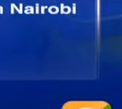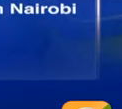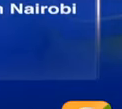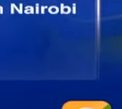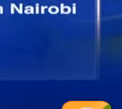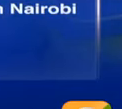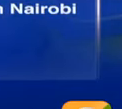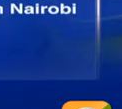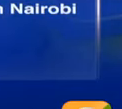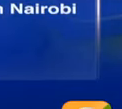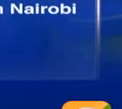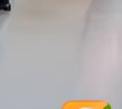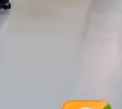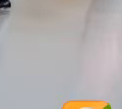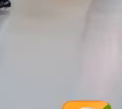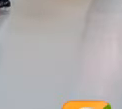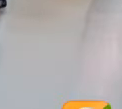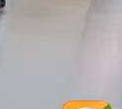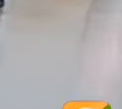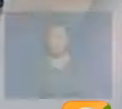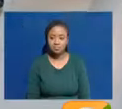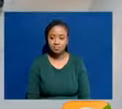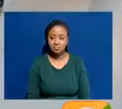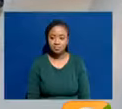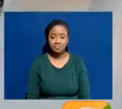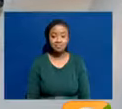everything in Nairobi? The Constitution.